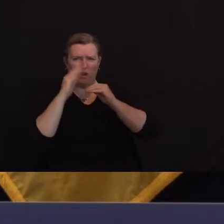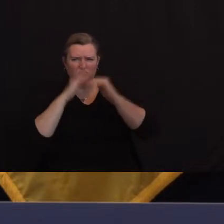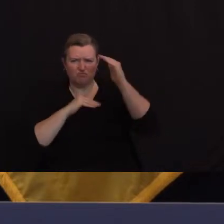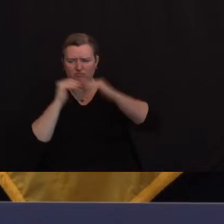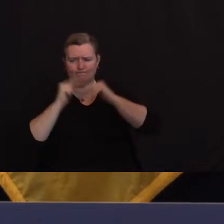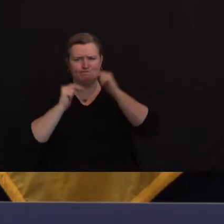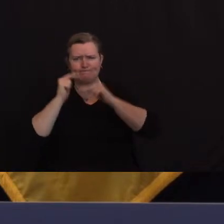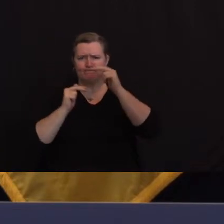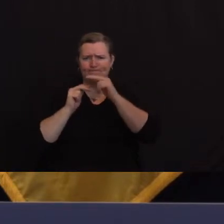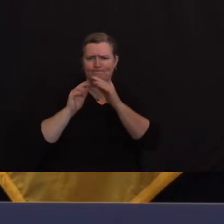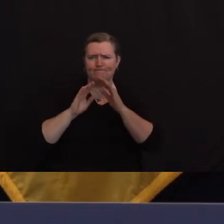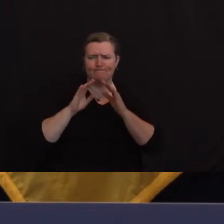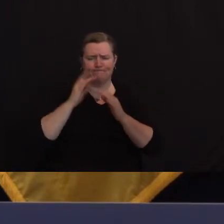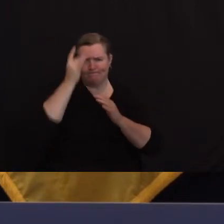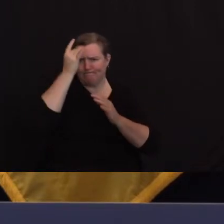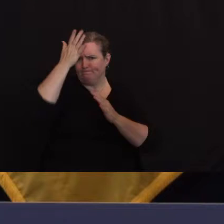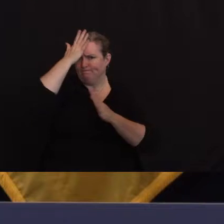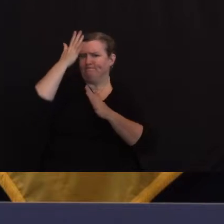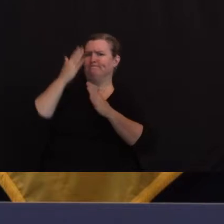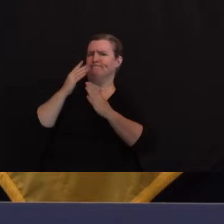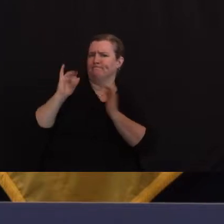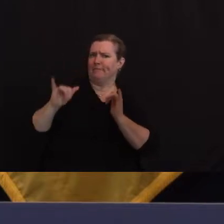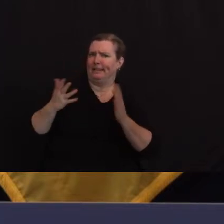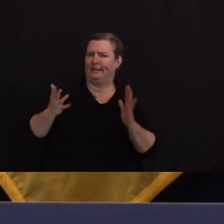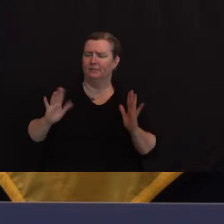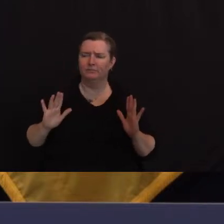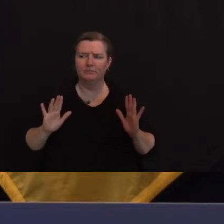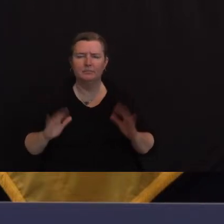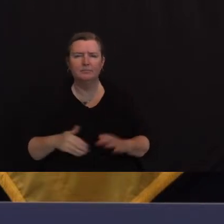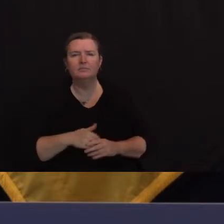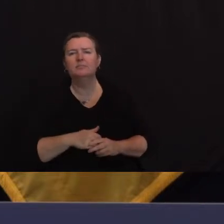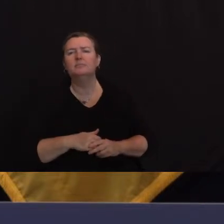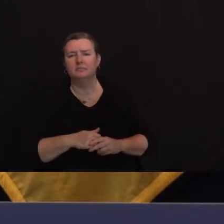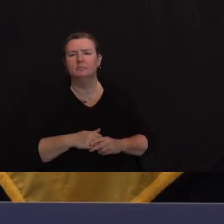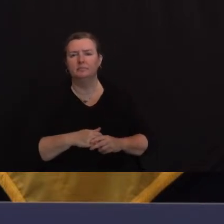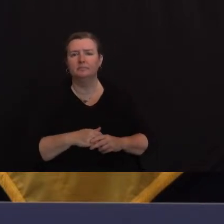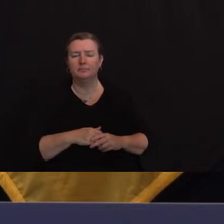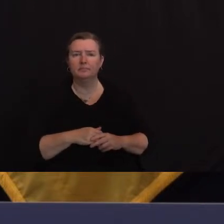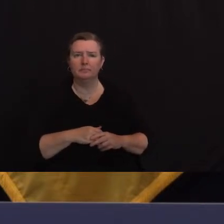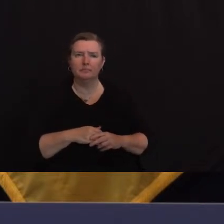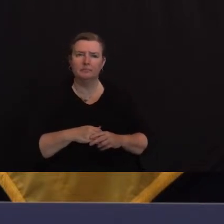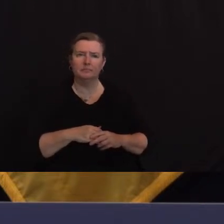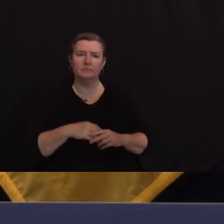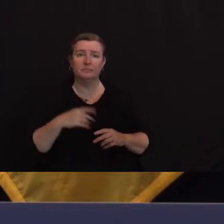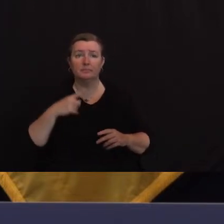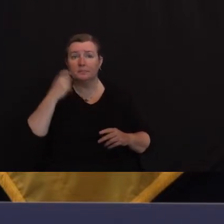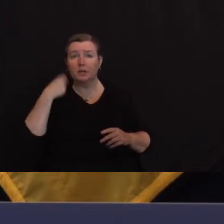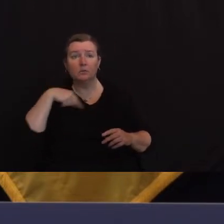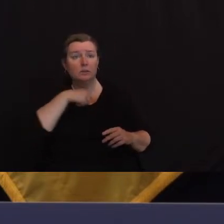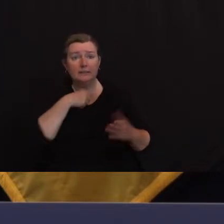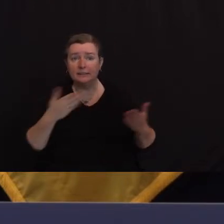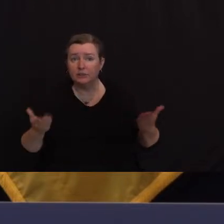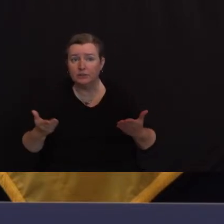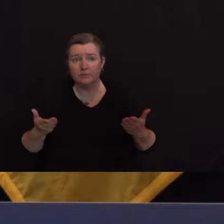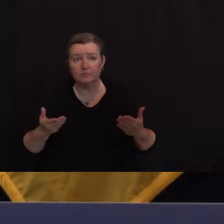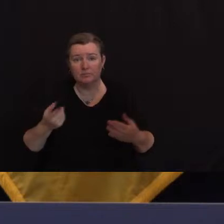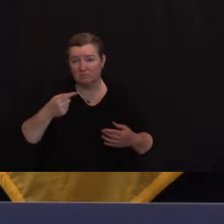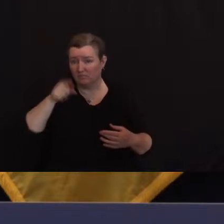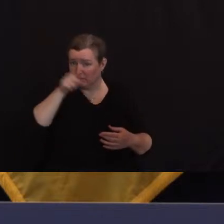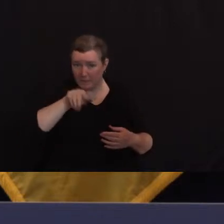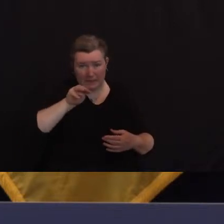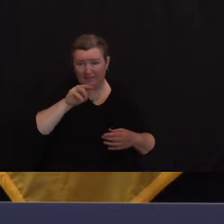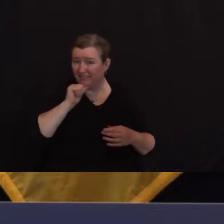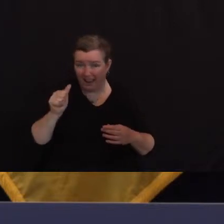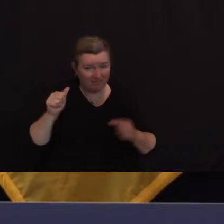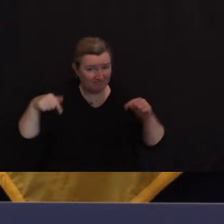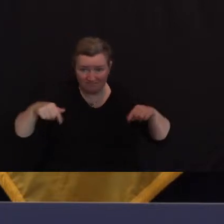prayers. Again, the programming note that I referred to, just because we're not going to be with you on Monday, we're going to do a Wednesday this week and a Wednesday next